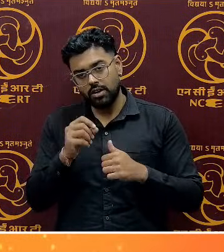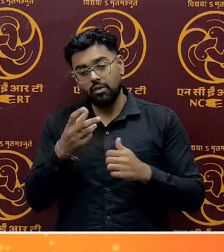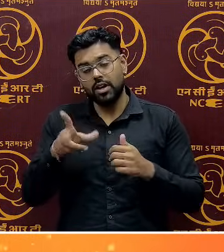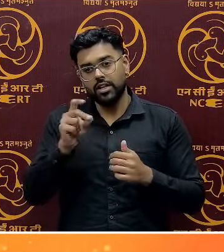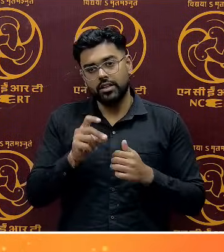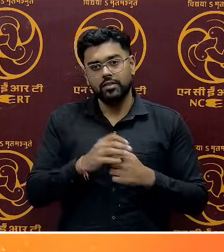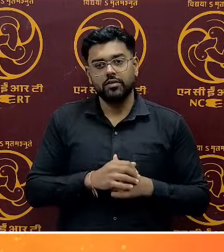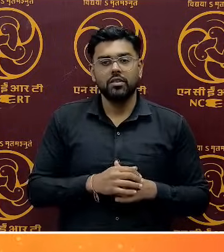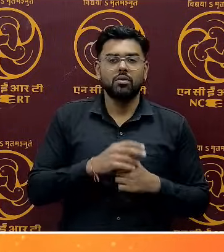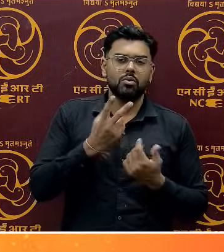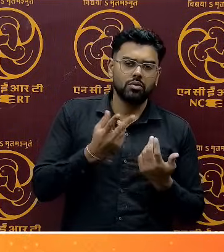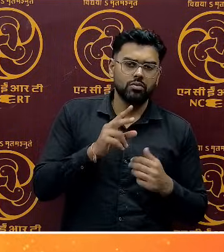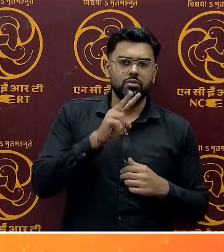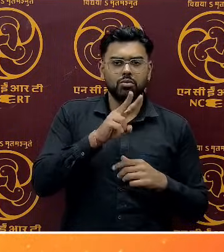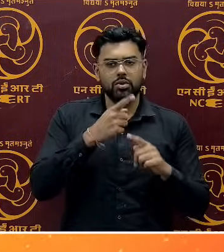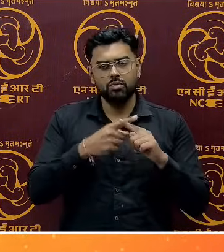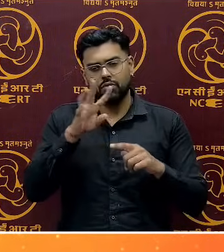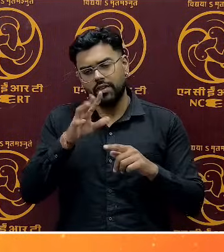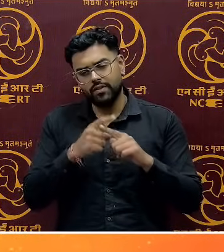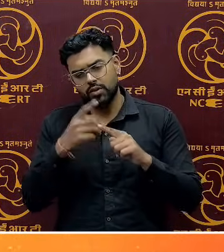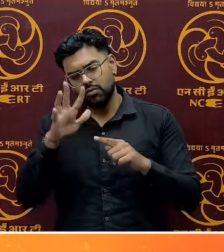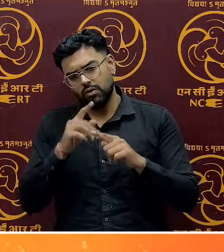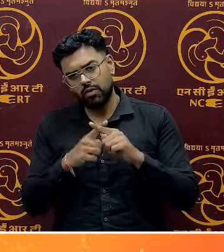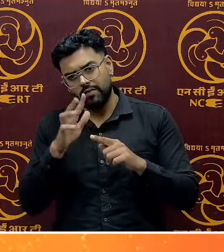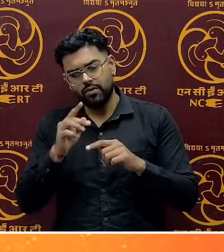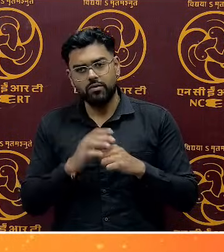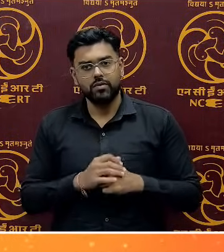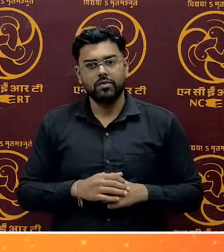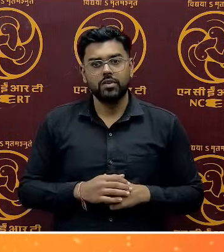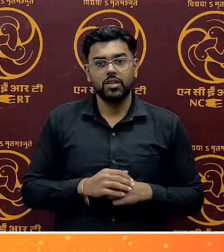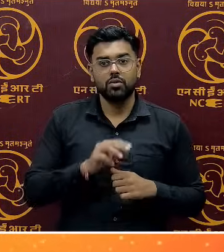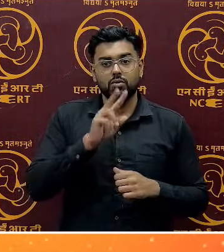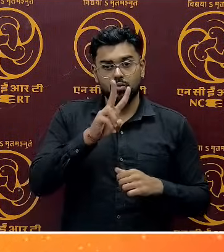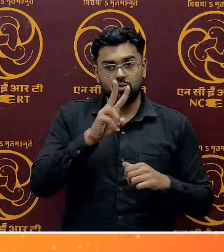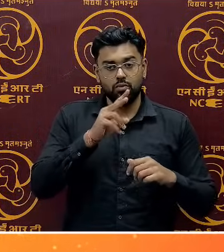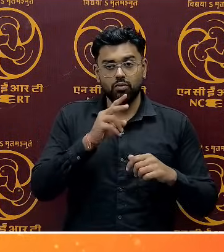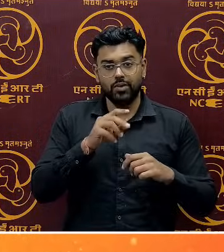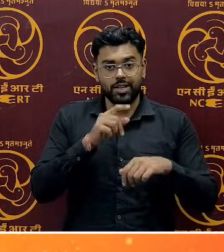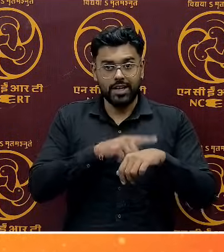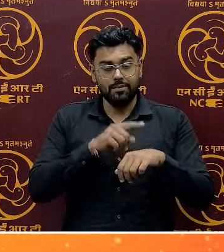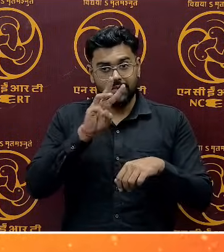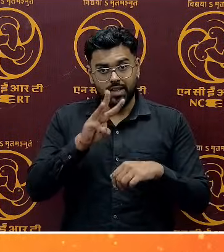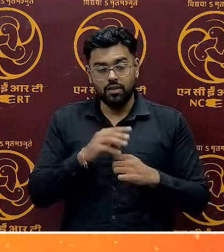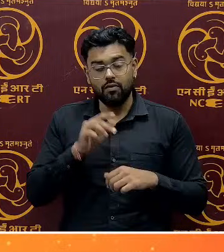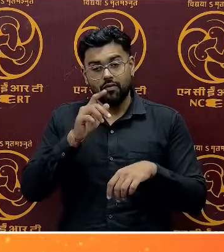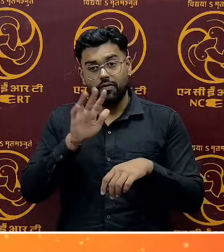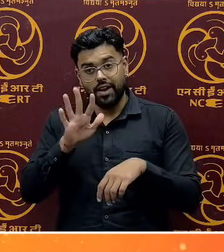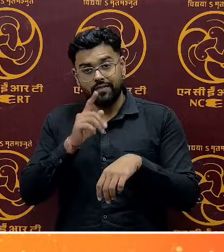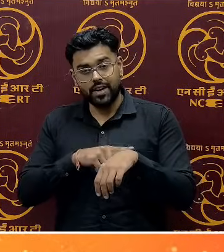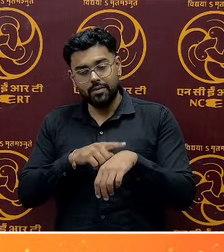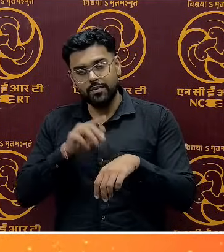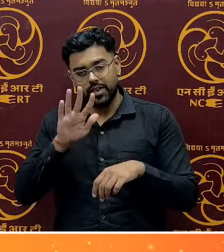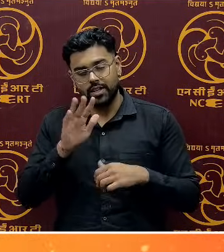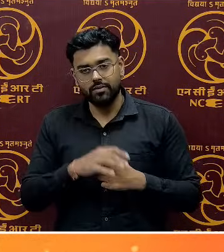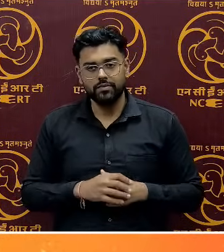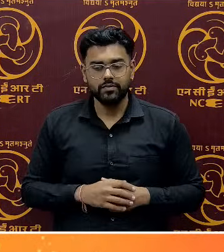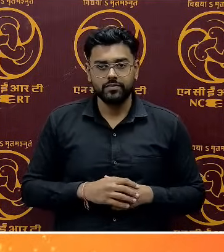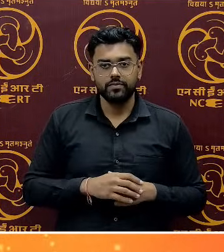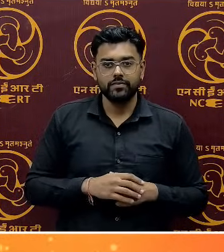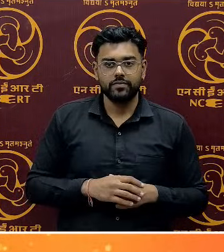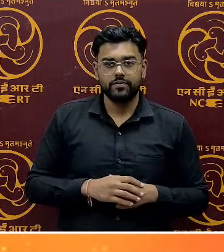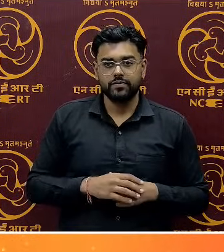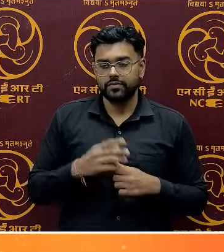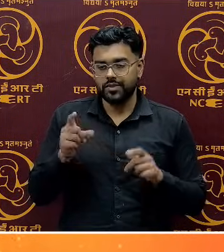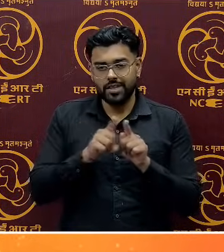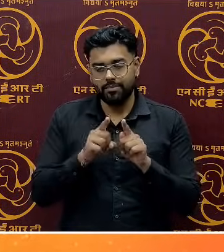down 2 into 5 into 2 into 5 into 2 into 5. So, 2 3 times and 5 also 3 times. 2 to the power 3 into 5 to the